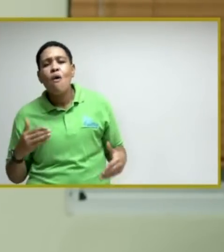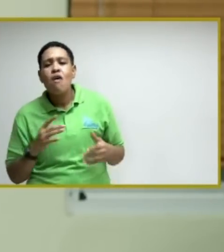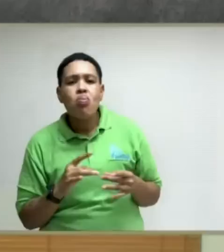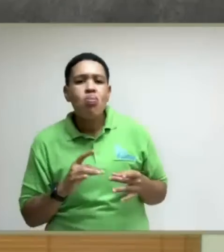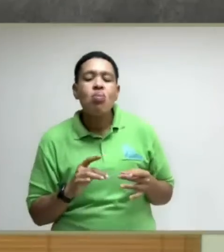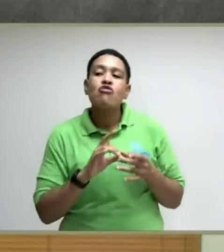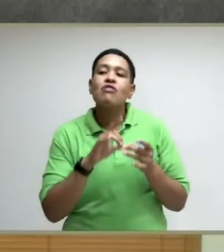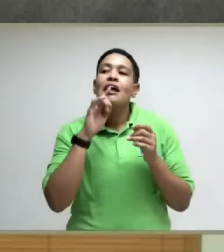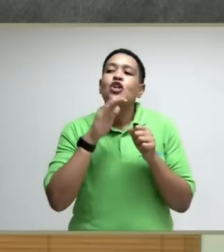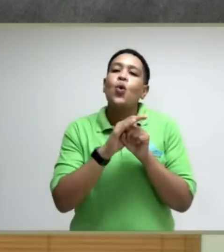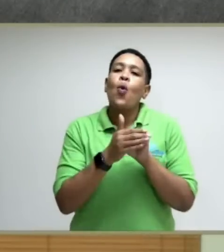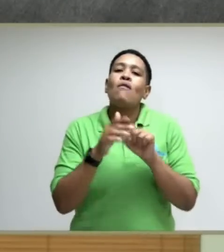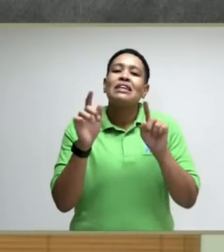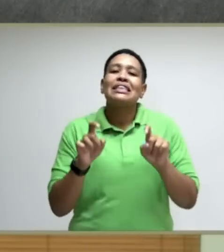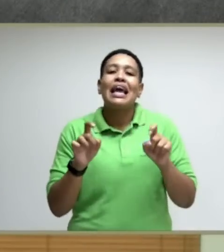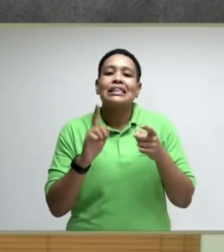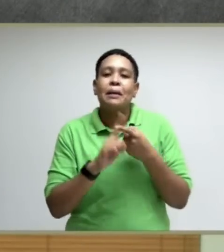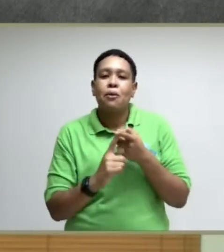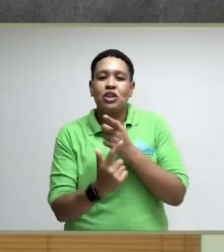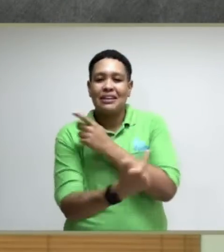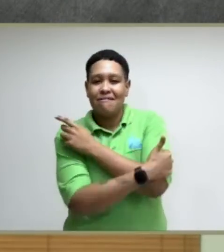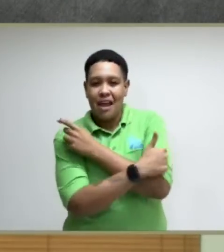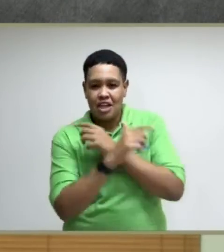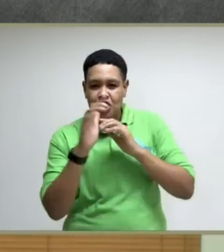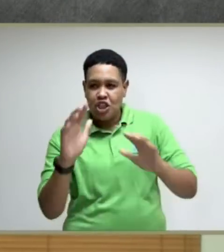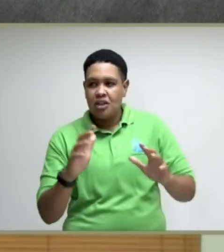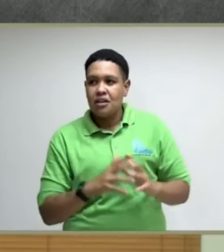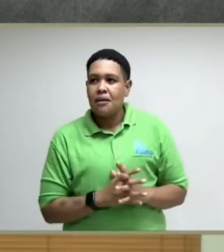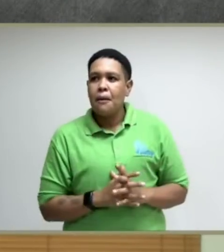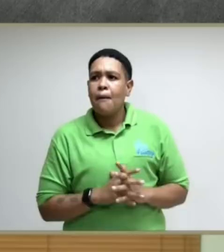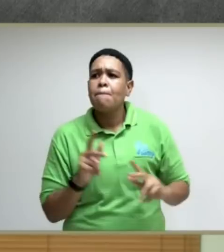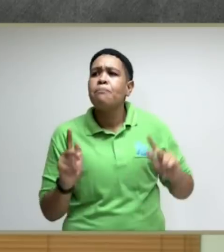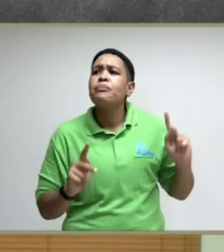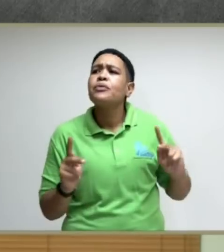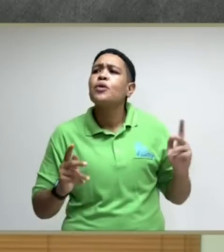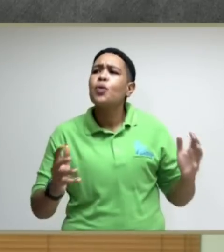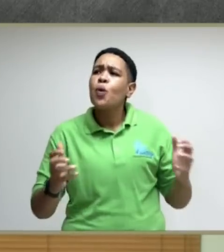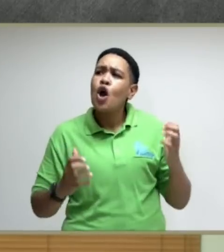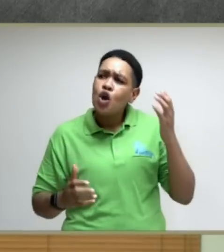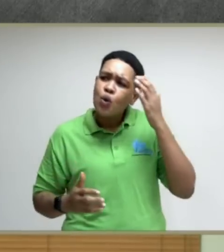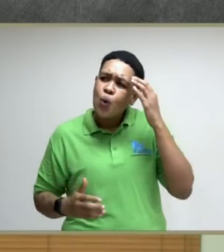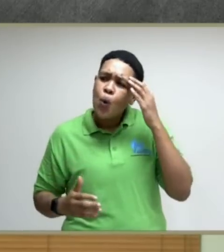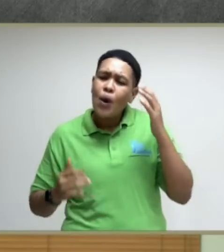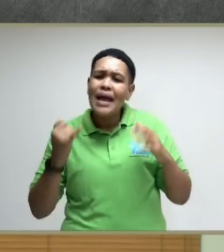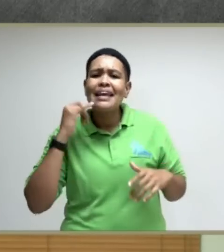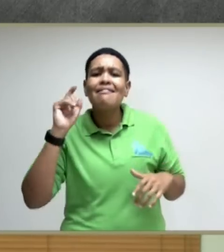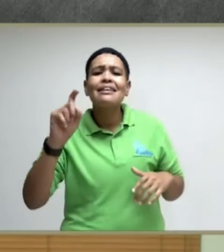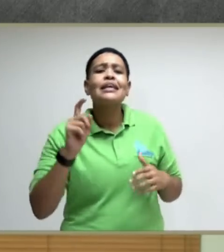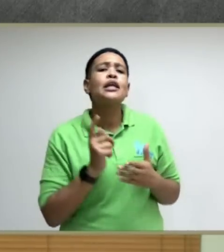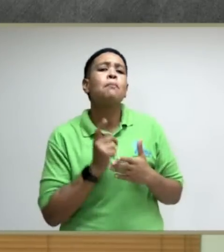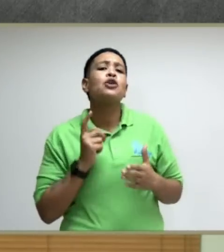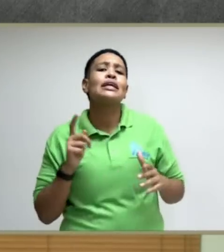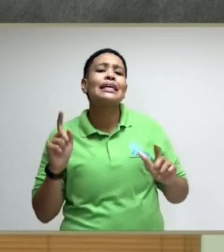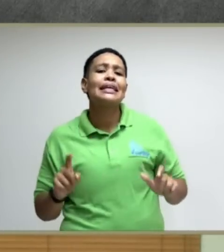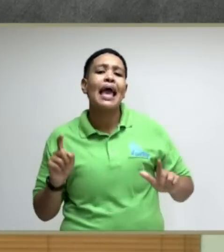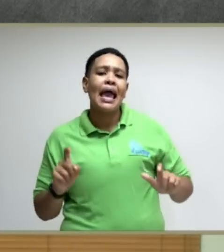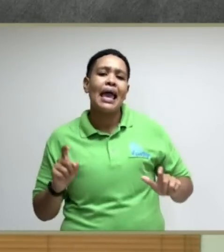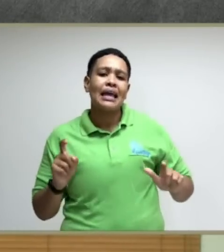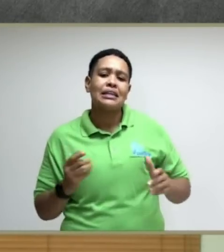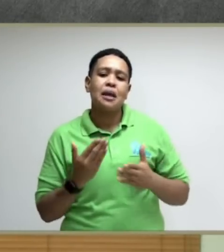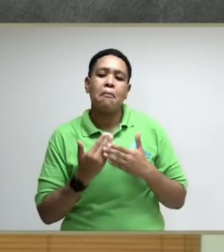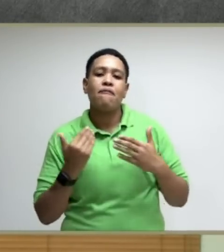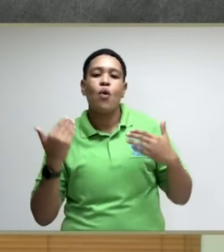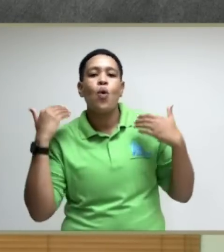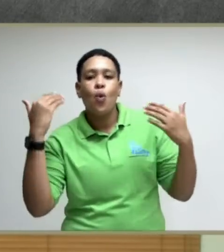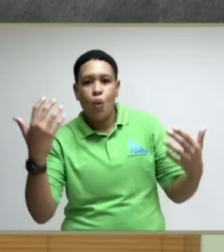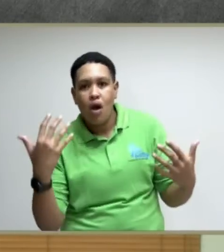COVID testing and vaccination. Persons want to know if they need to have a pre-test before they take the